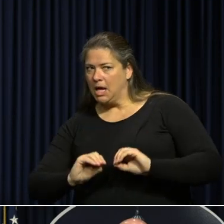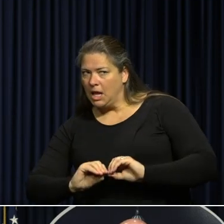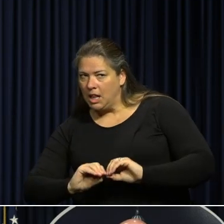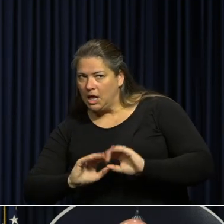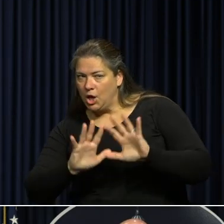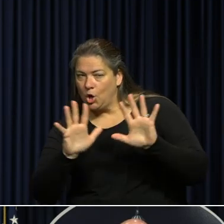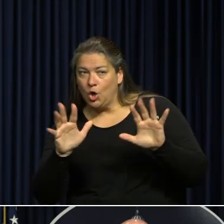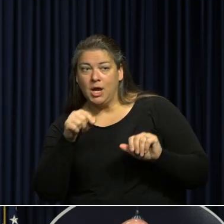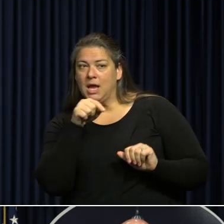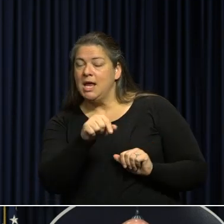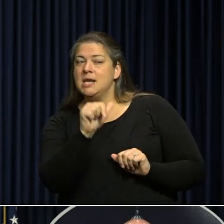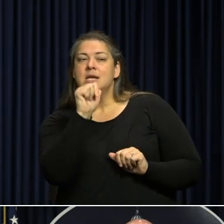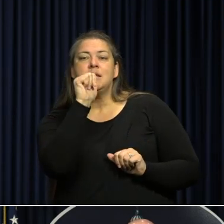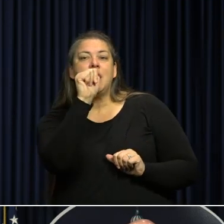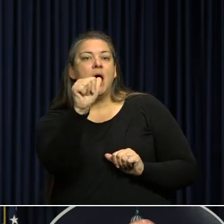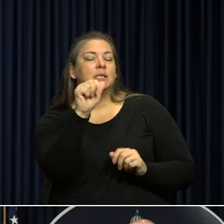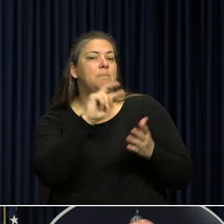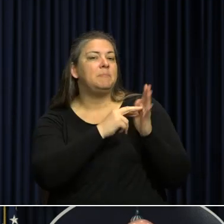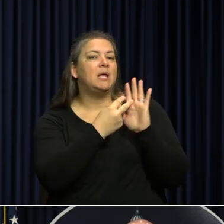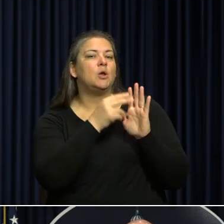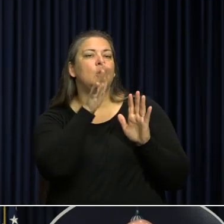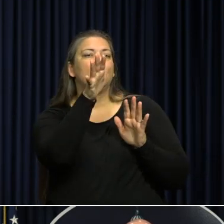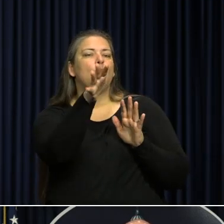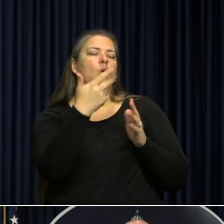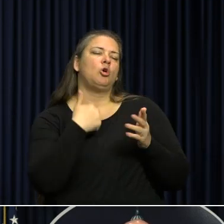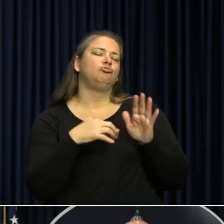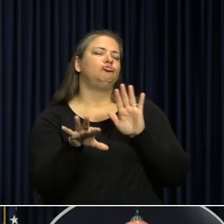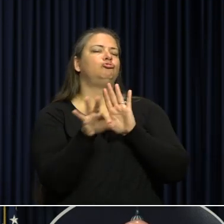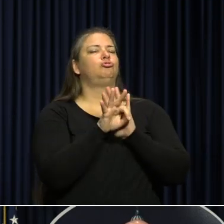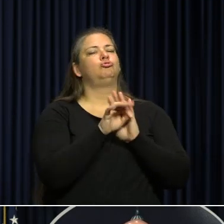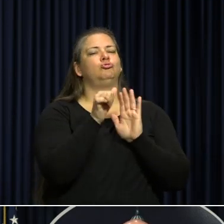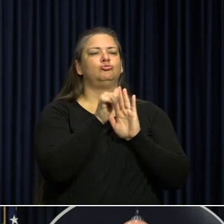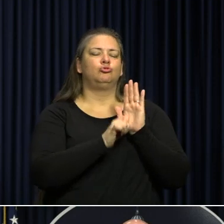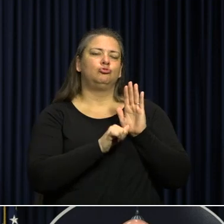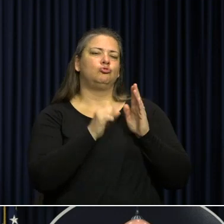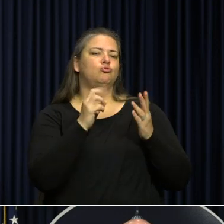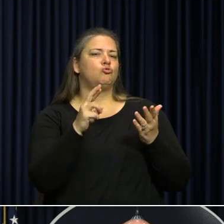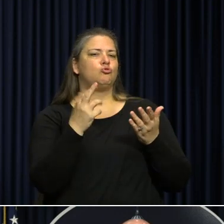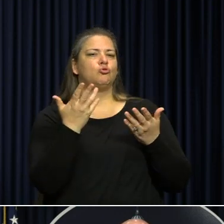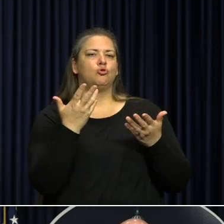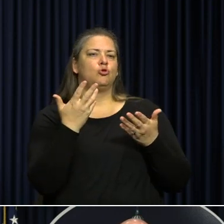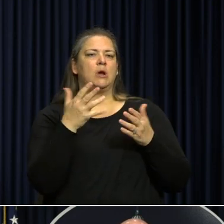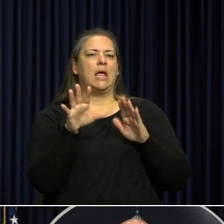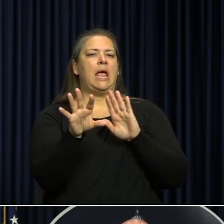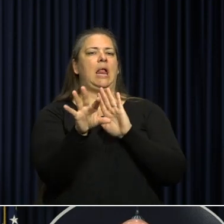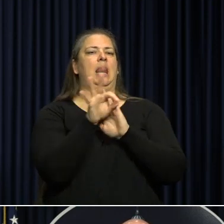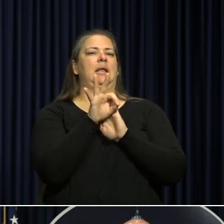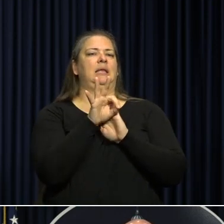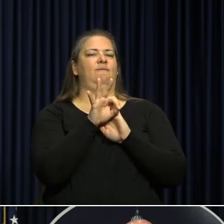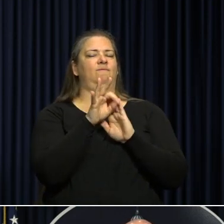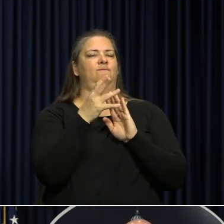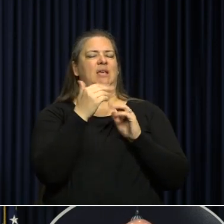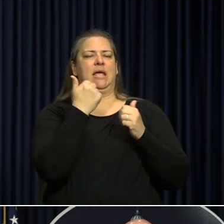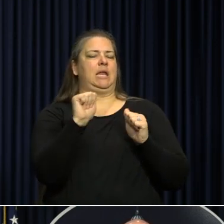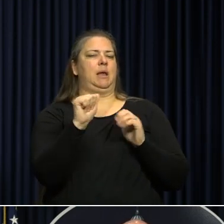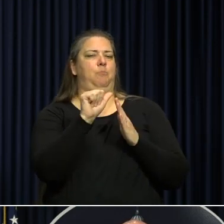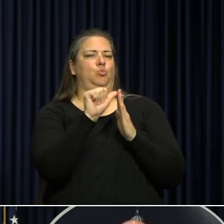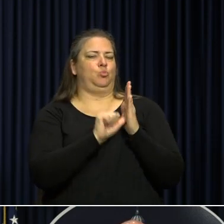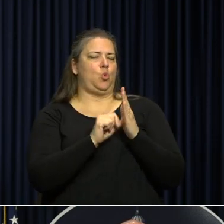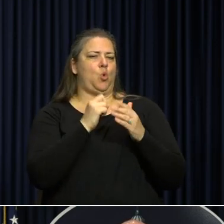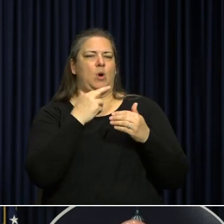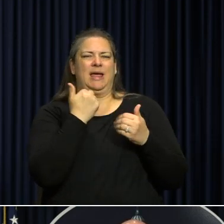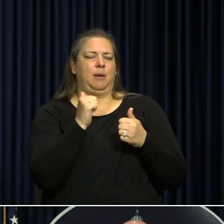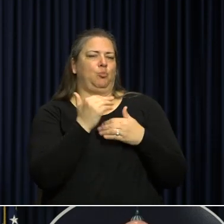not include elective surgery or elective invasive procedures. So surgeries and